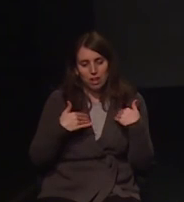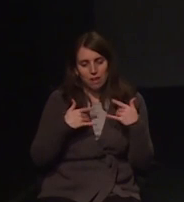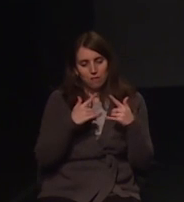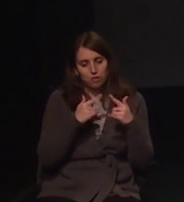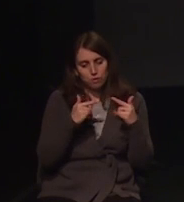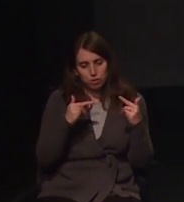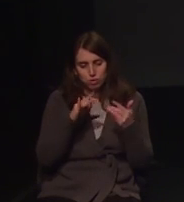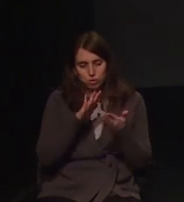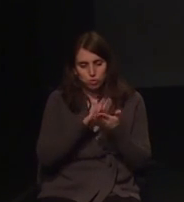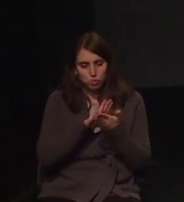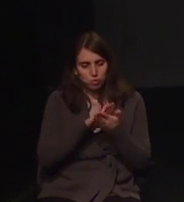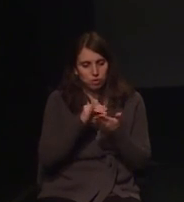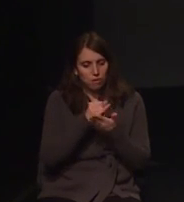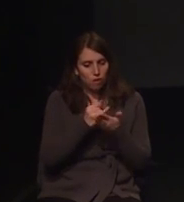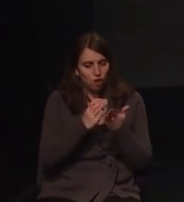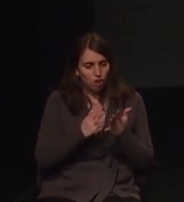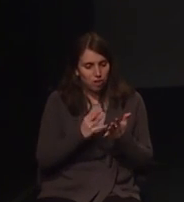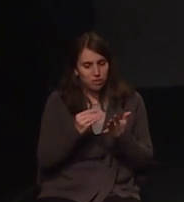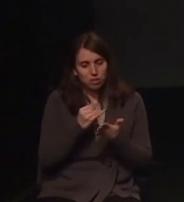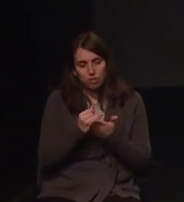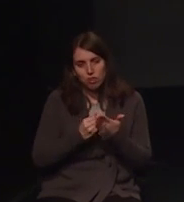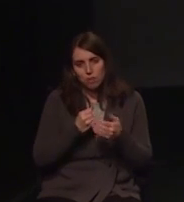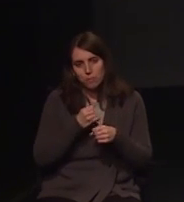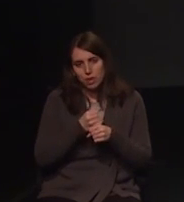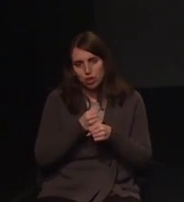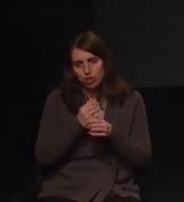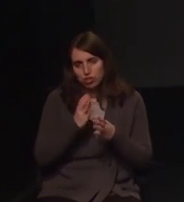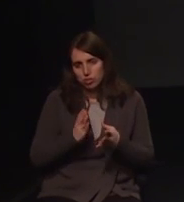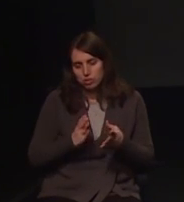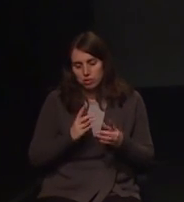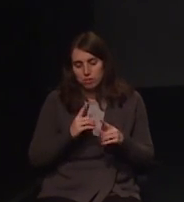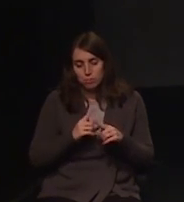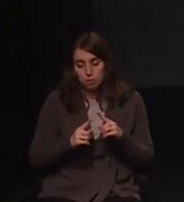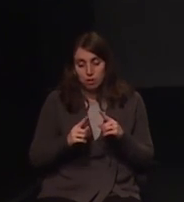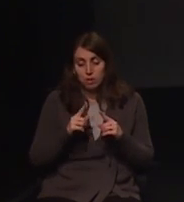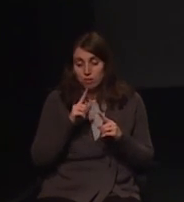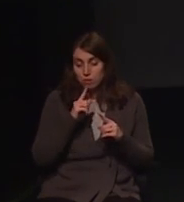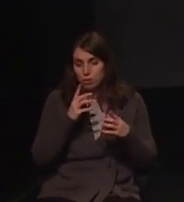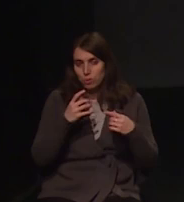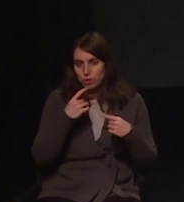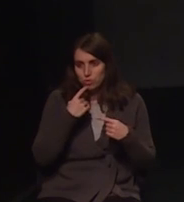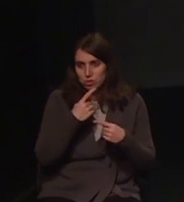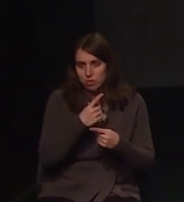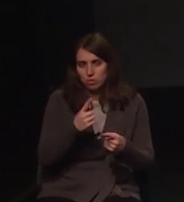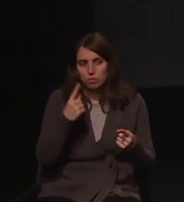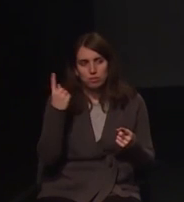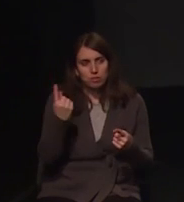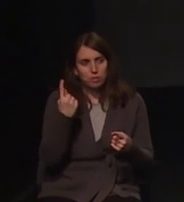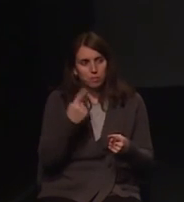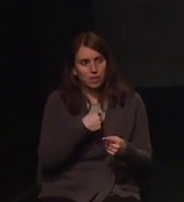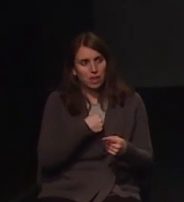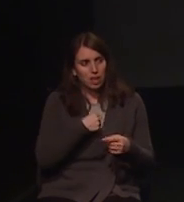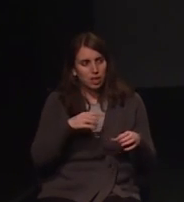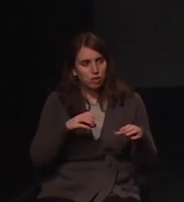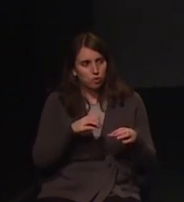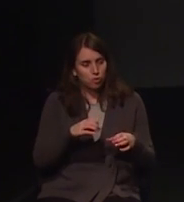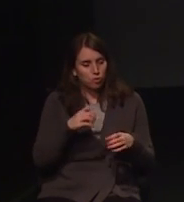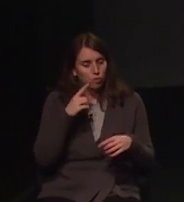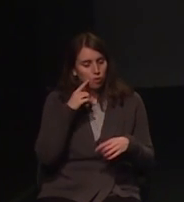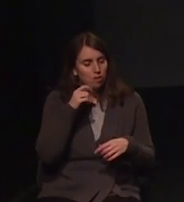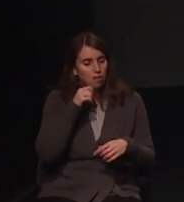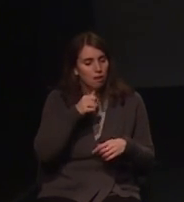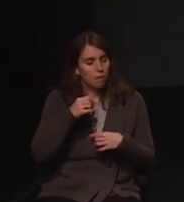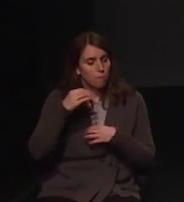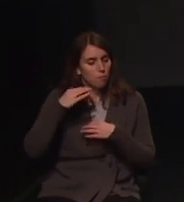and art makers. But I really wanted to tell you about something that I do for the nonprofit coordinating committee, because I think that